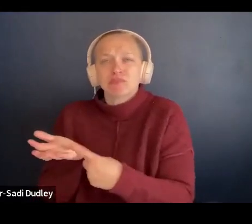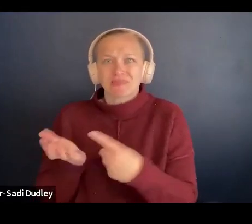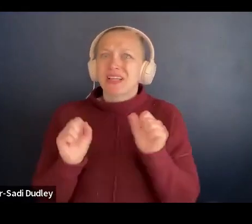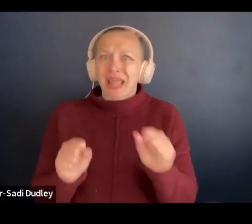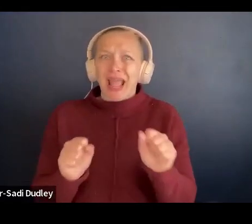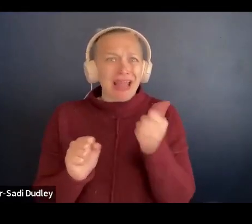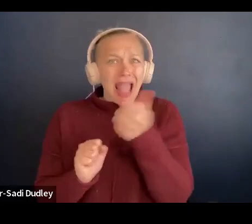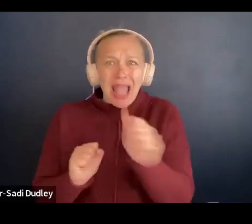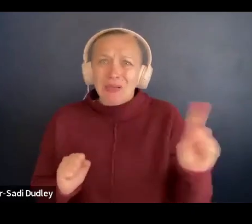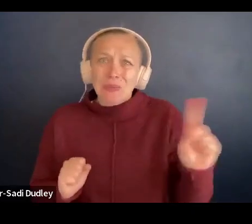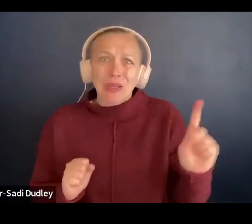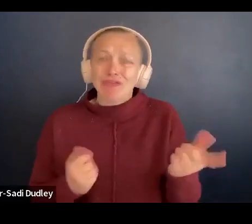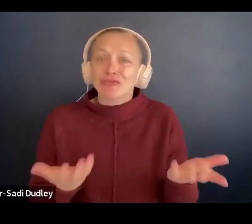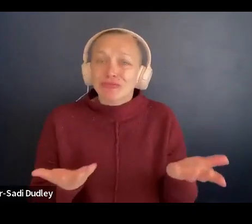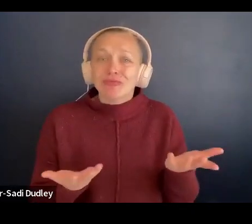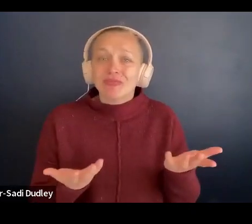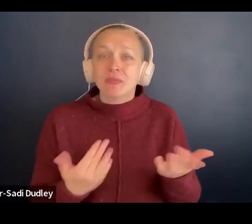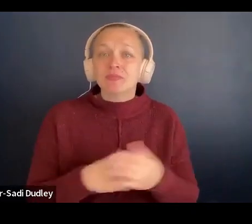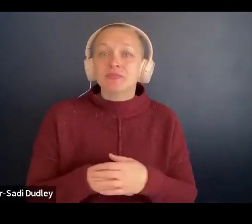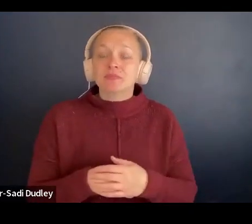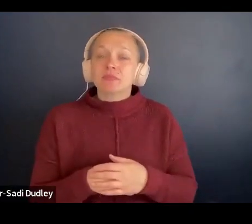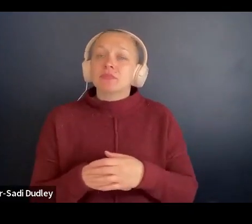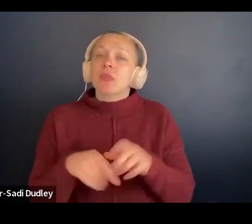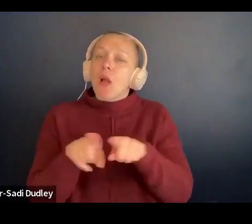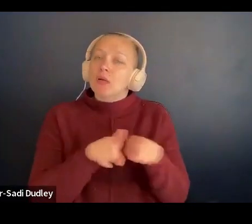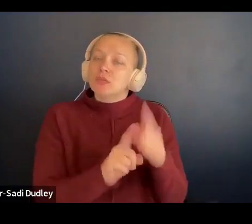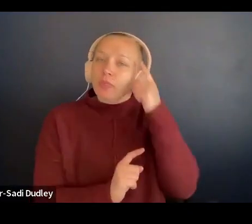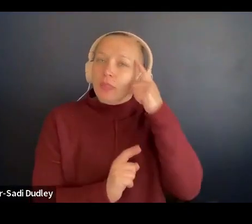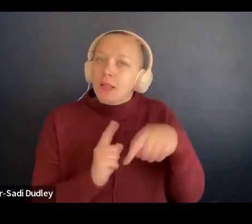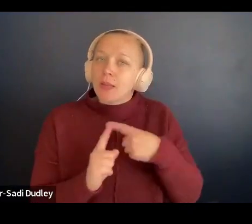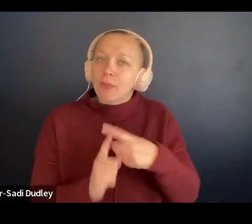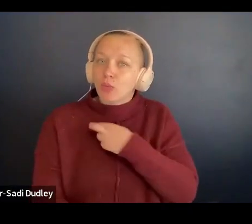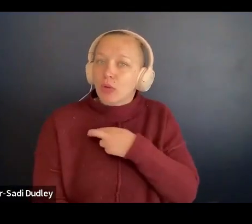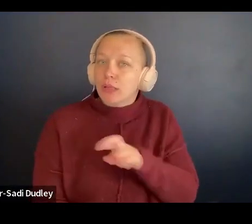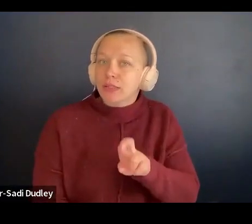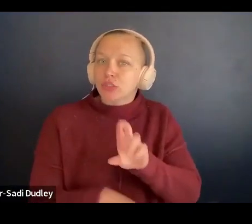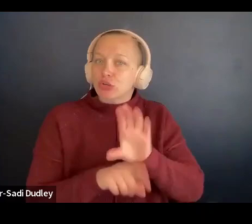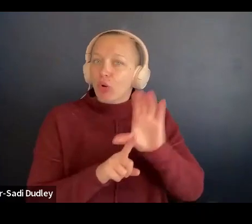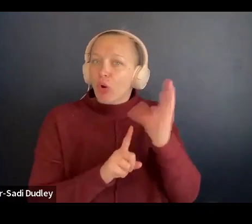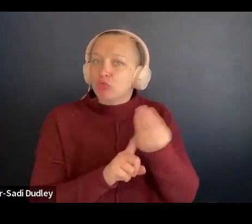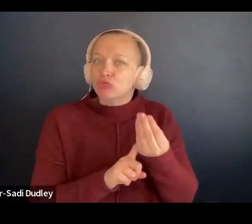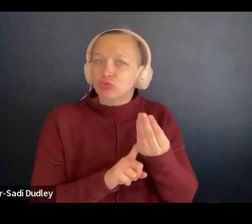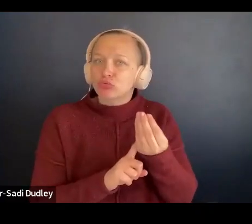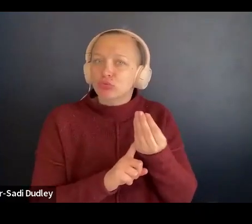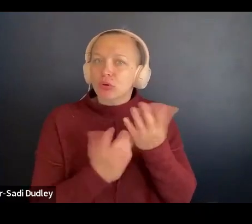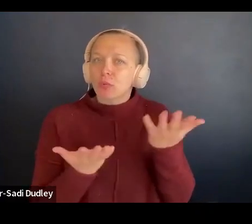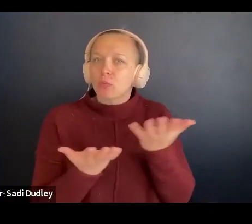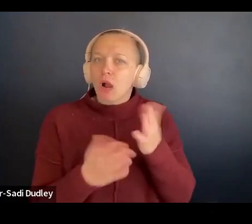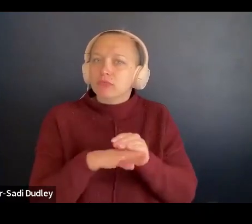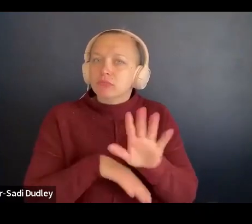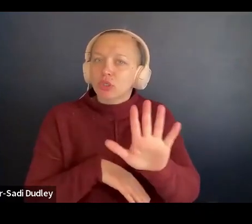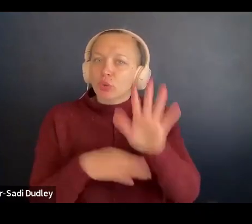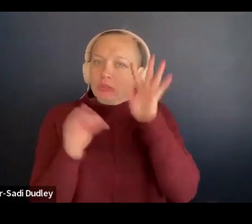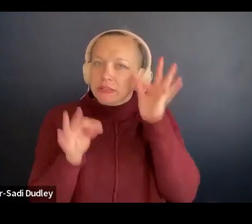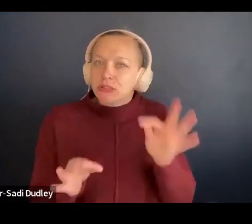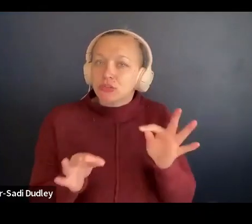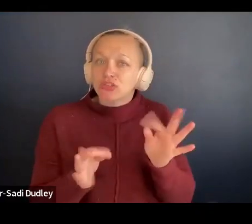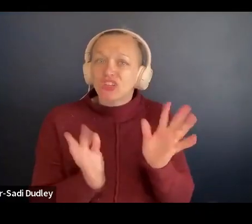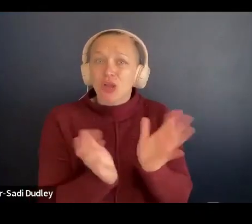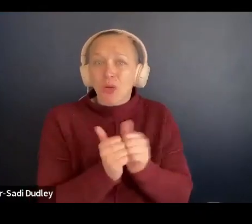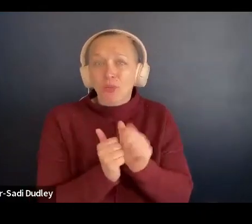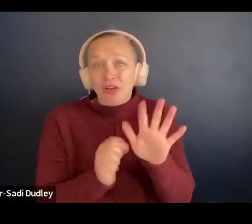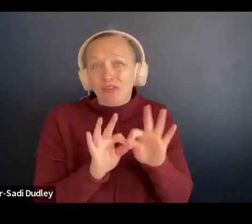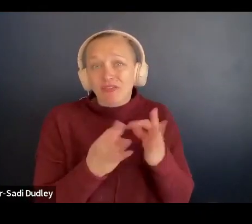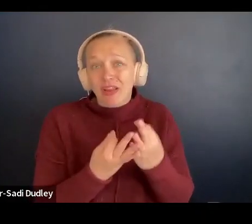any cultural or religious practices that may influence your decision. Discuss it with your family and please take into account their preferences